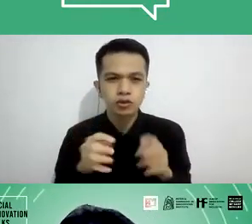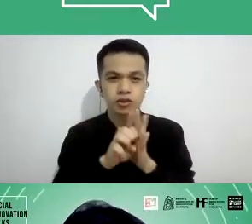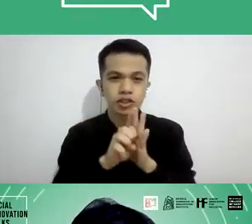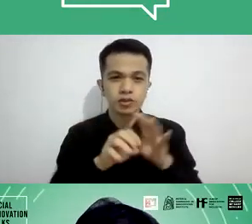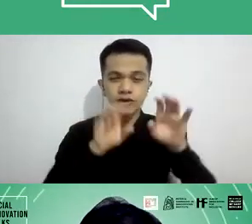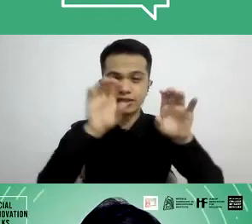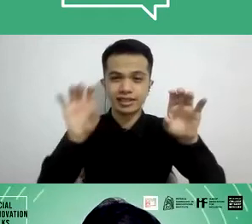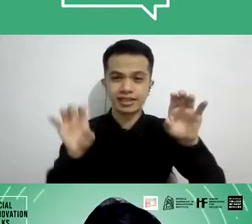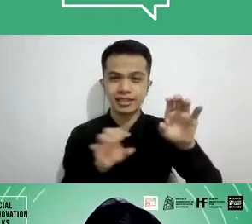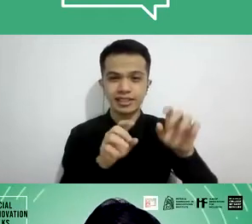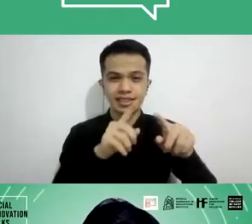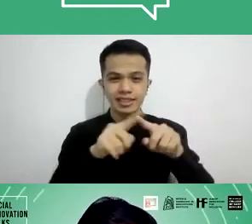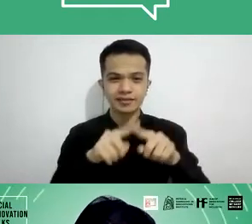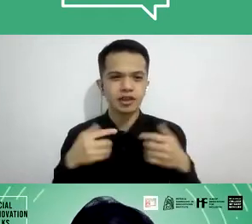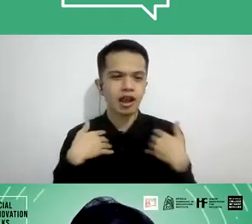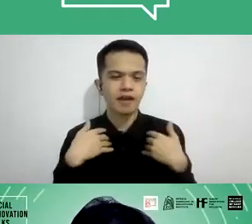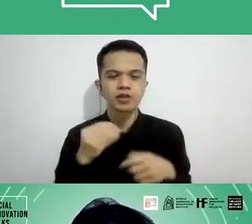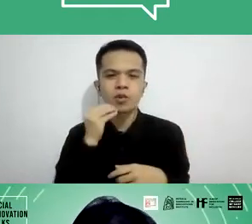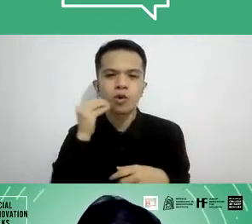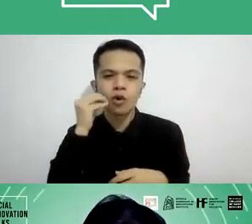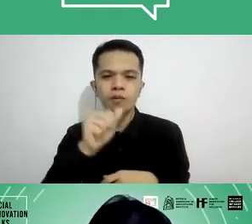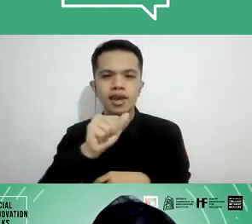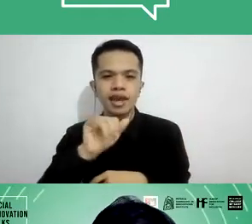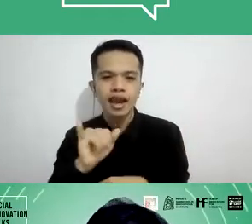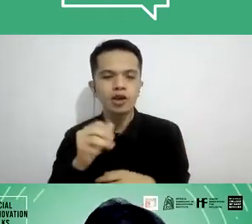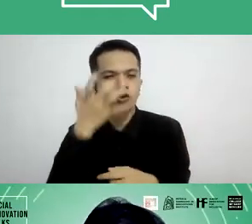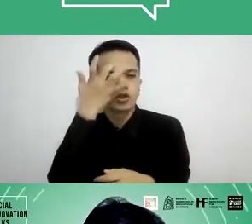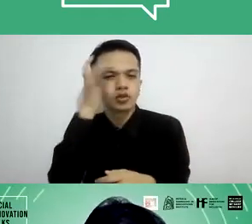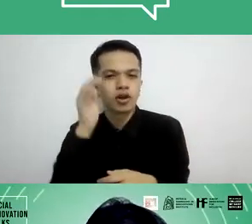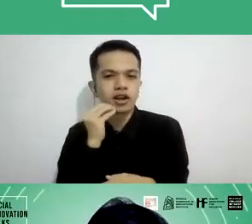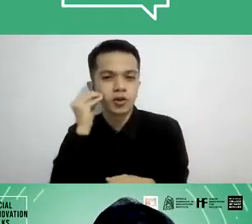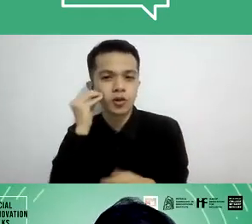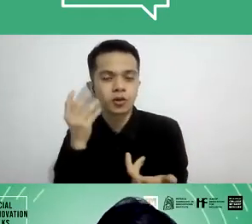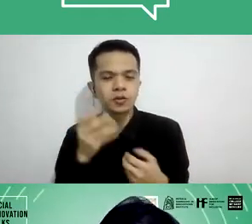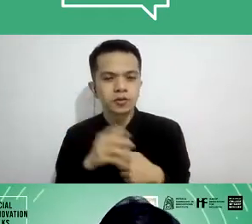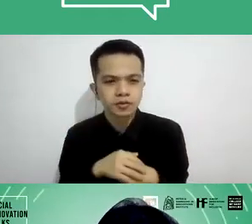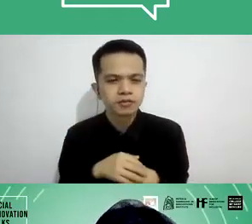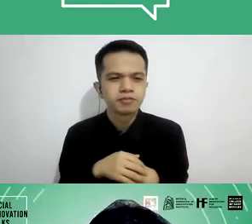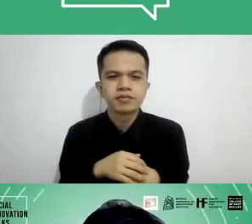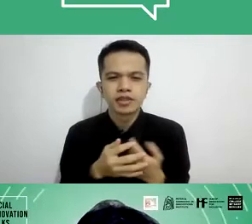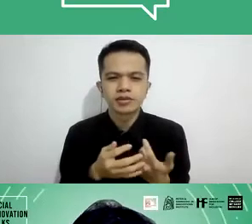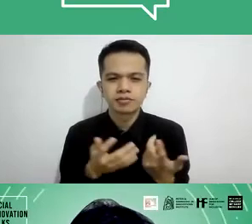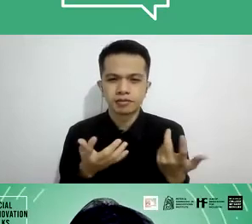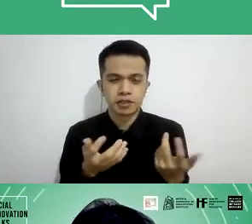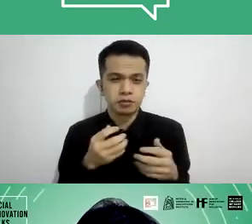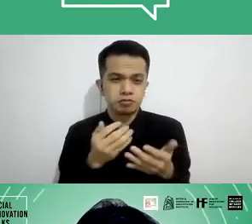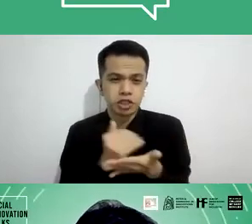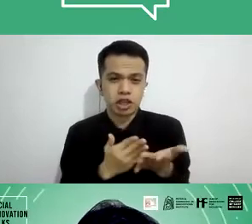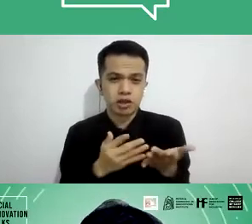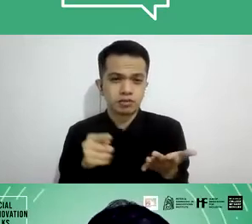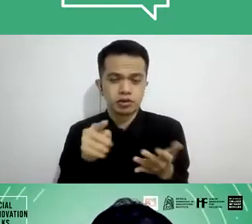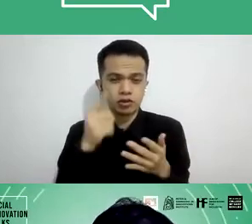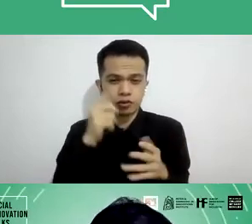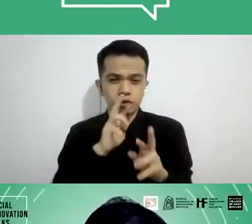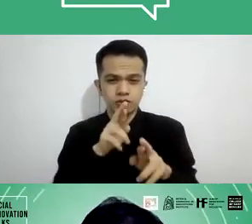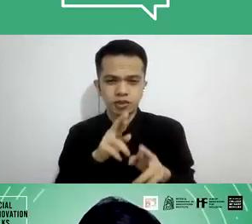individual objects, you get stuff like home AIs or smart homes. So as some have responded before,